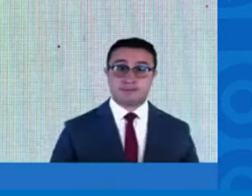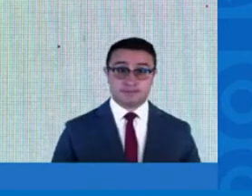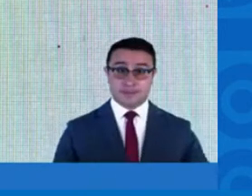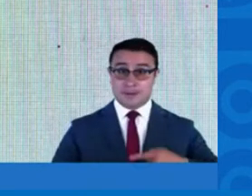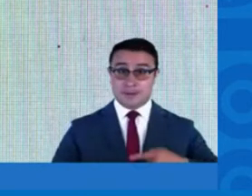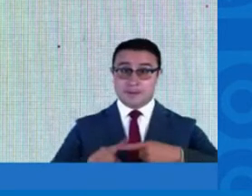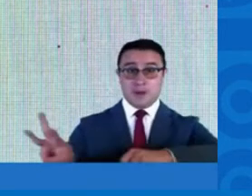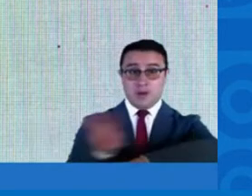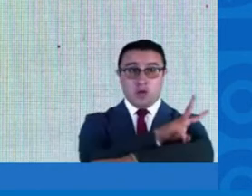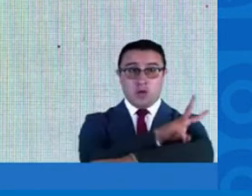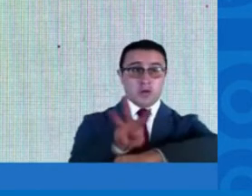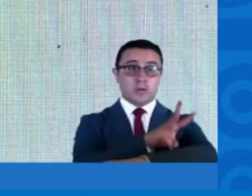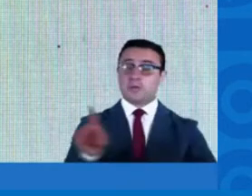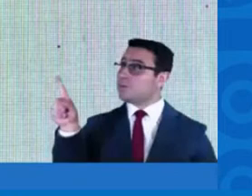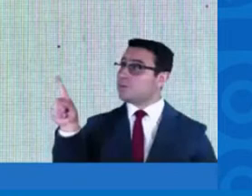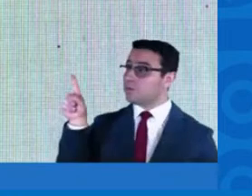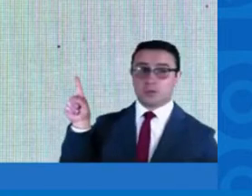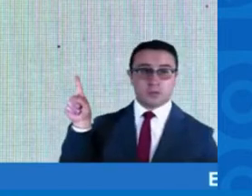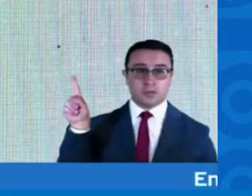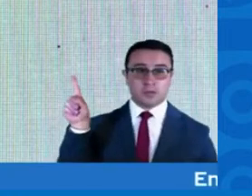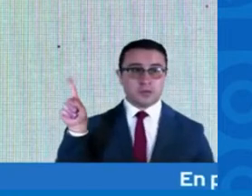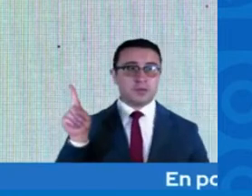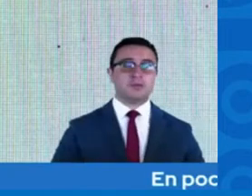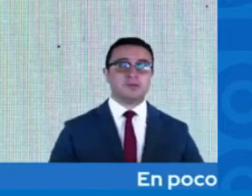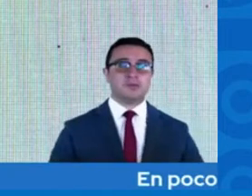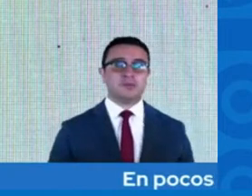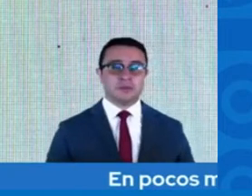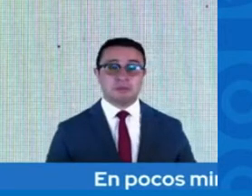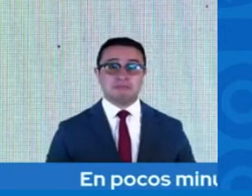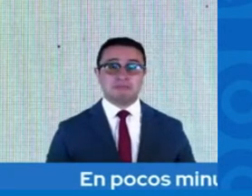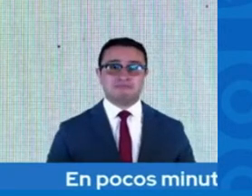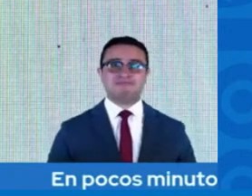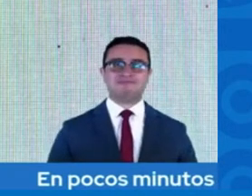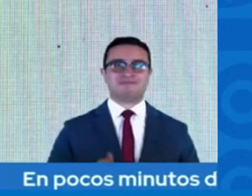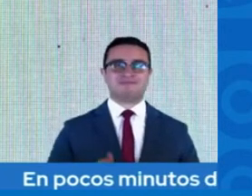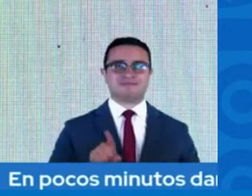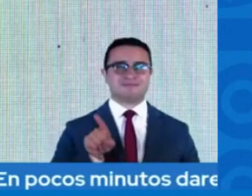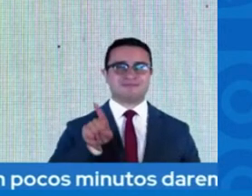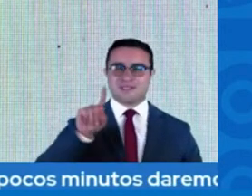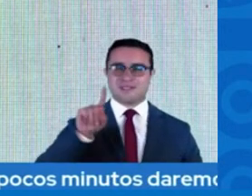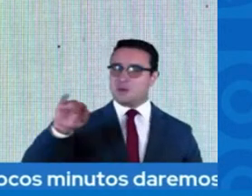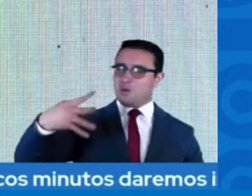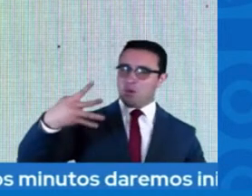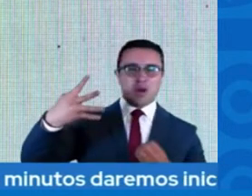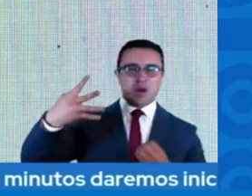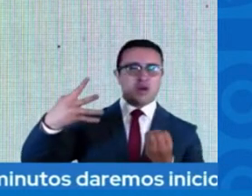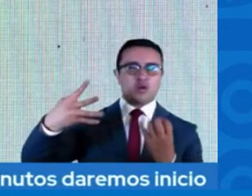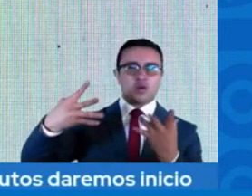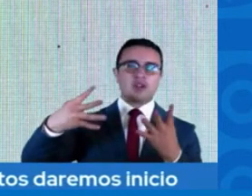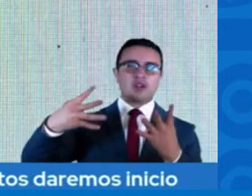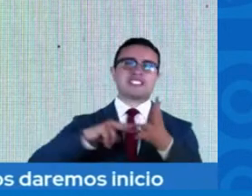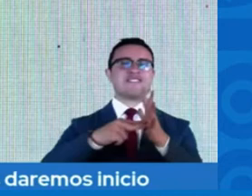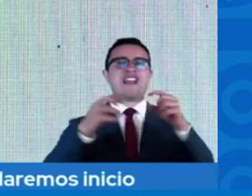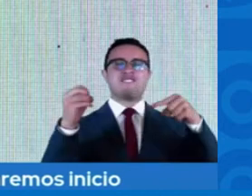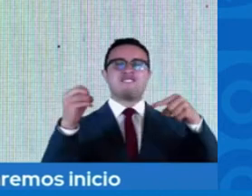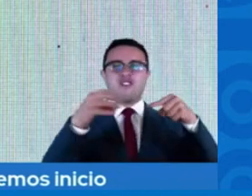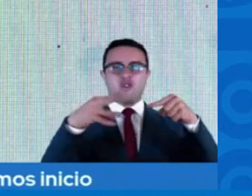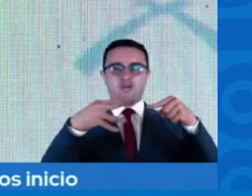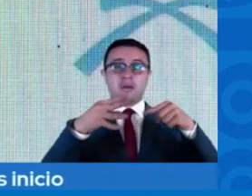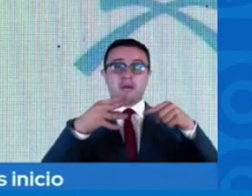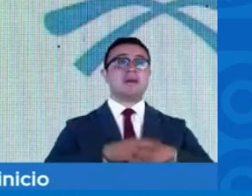be broadcasting the web page Innovation for Nutrition. It's number